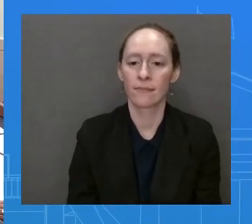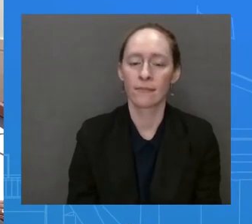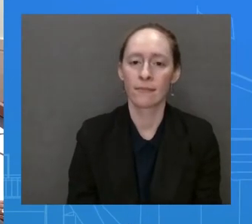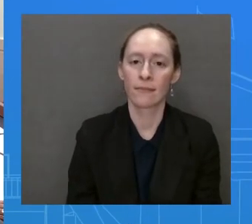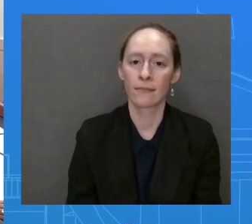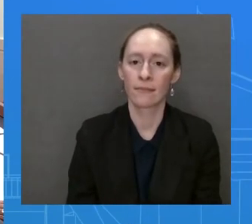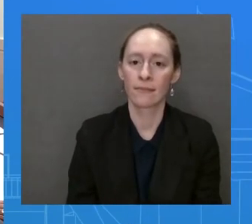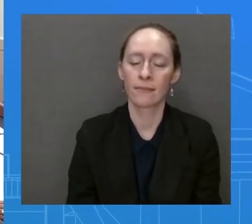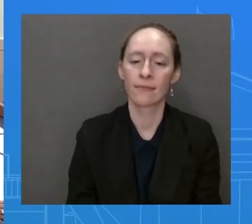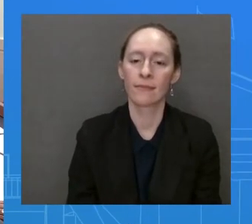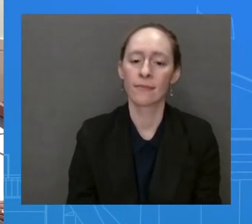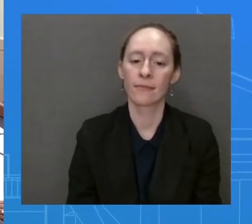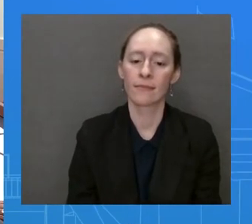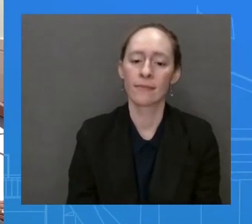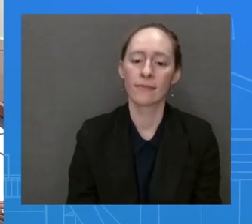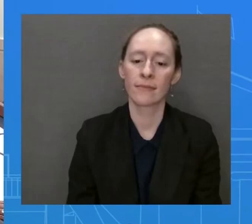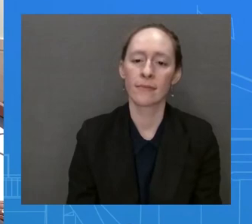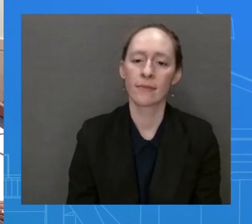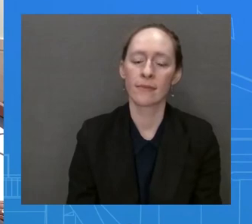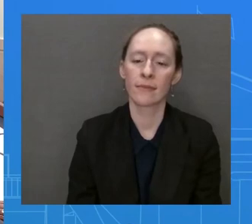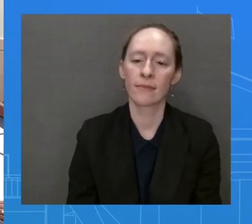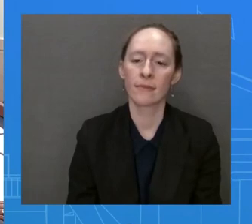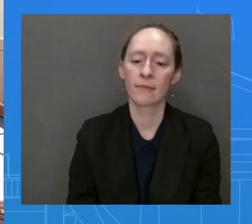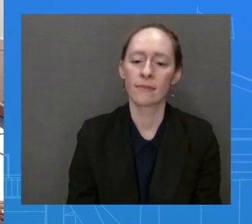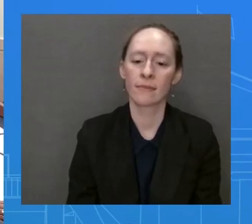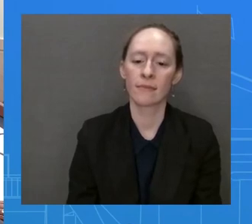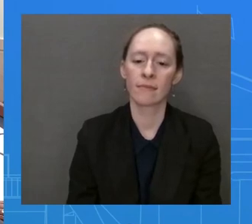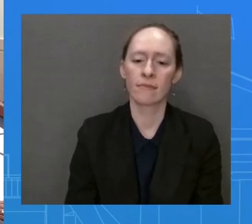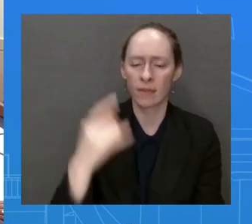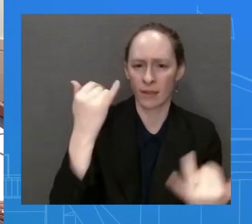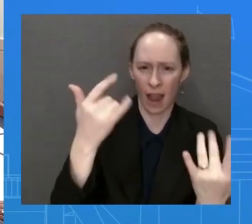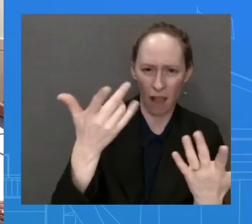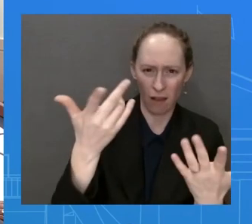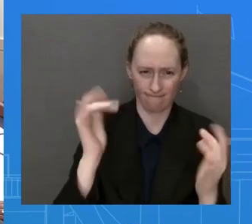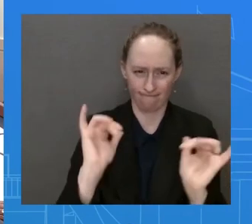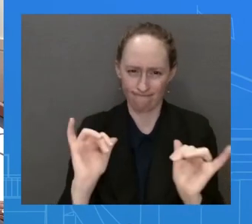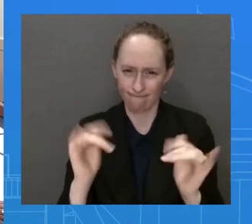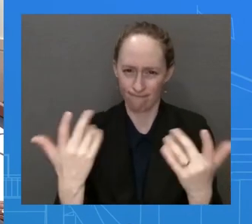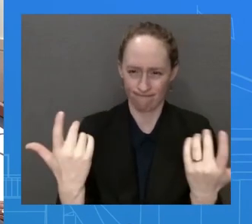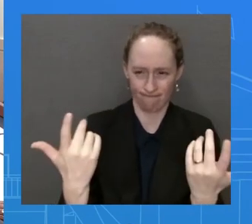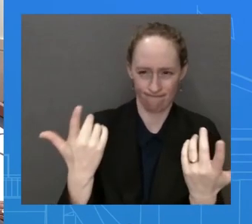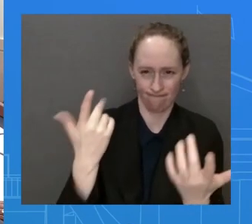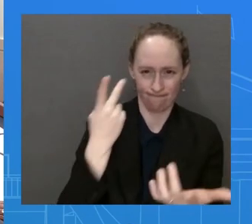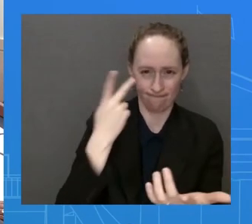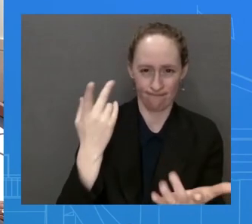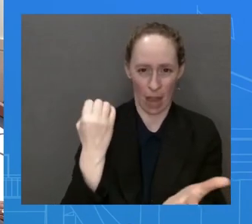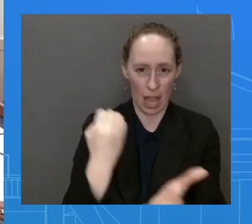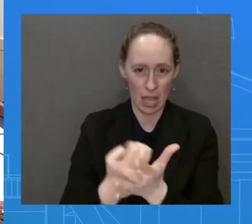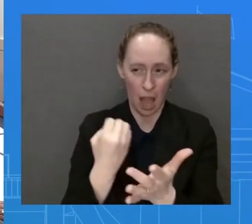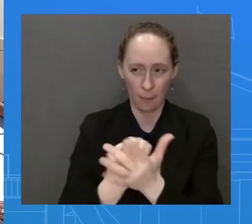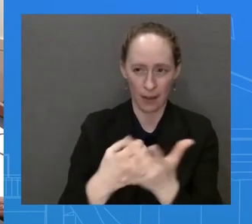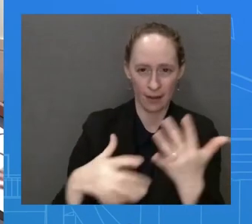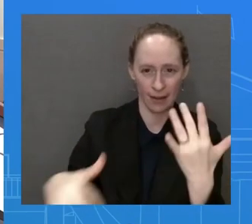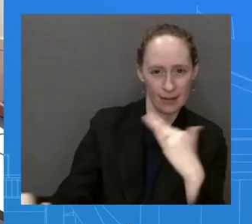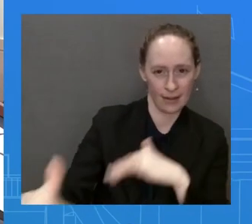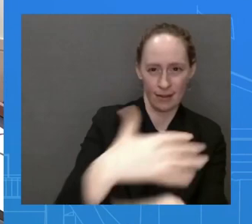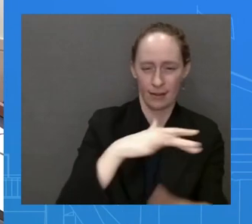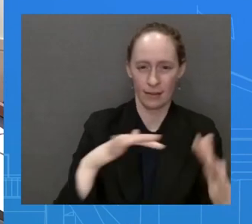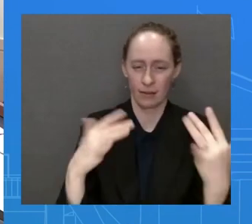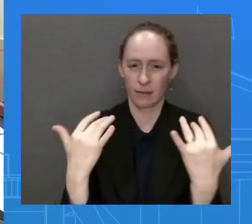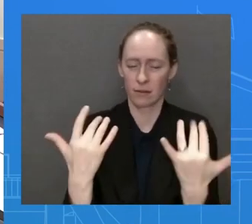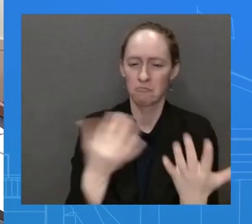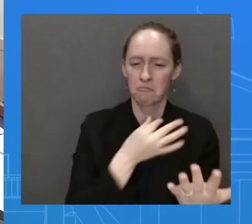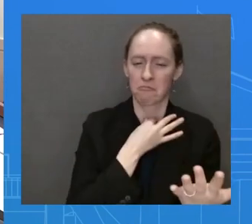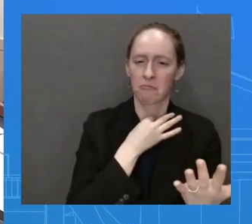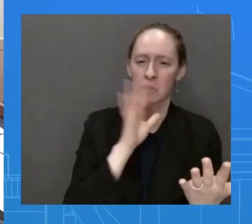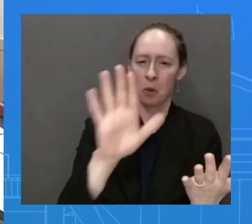come down last month, and yet it went up for Black women, for Latinos. What is your reaction? How focused is this administration